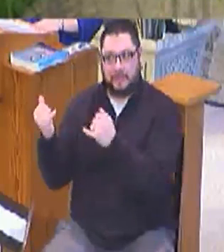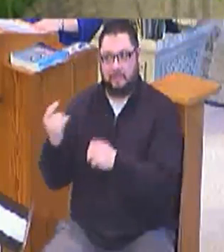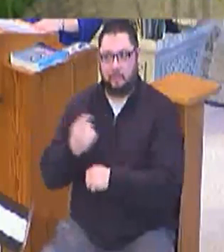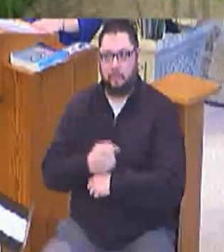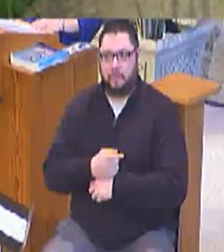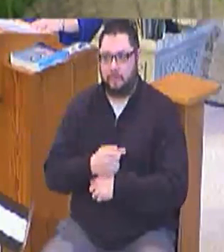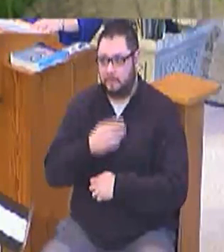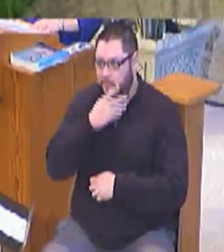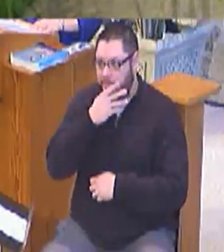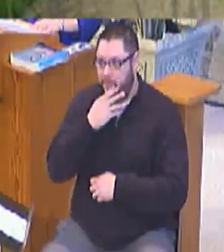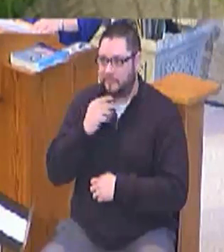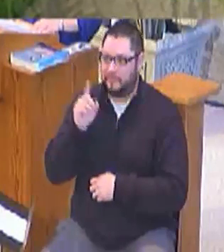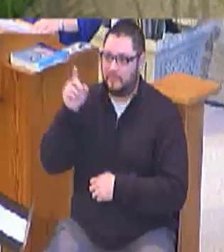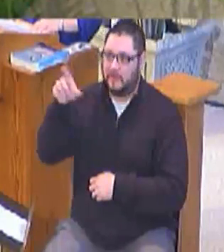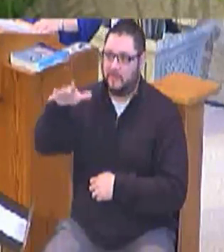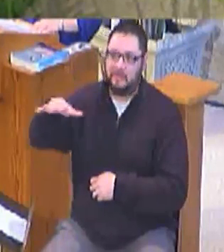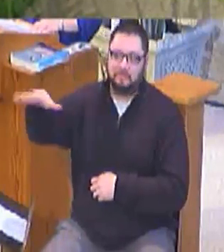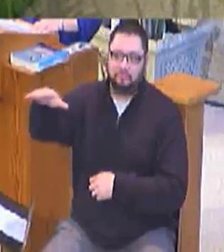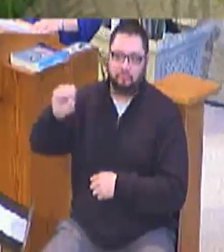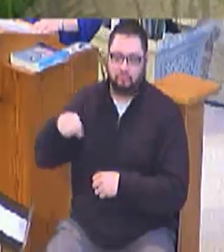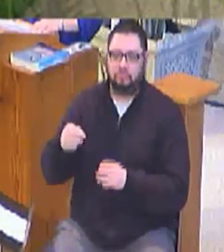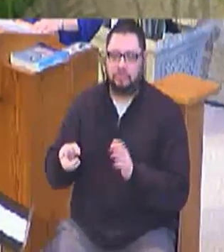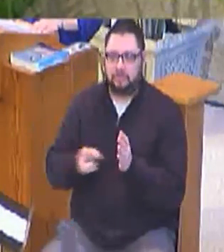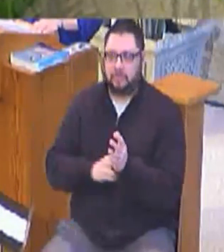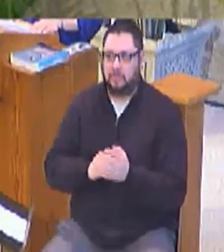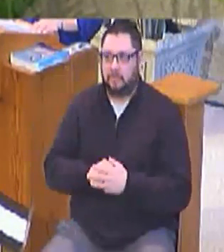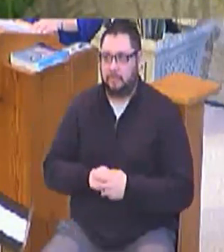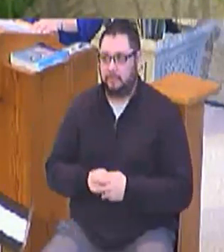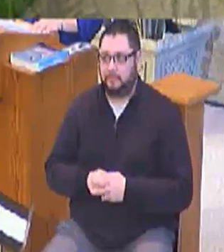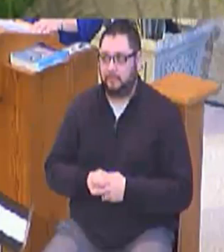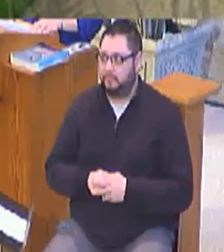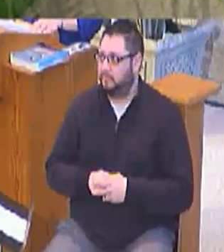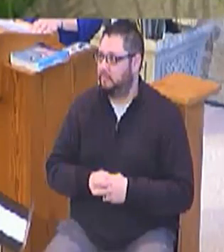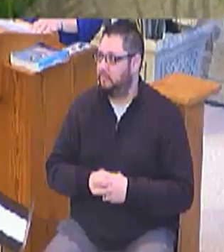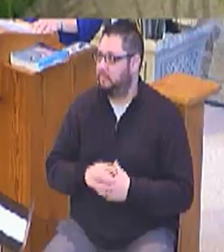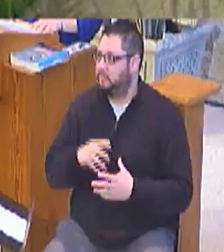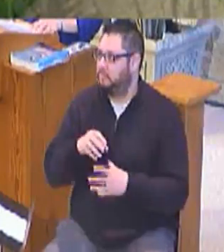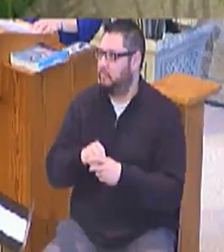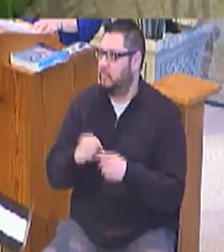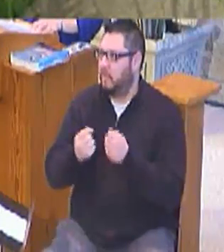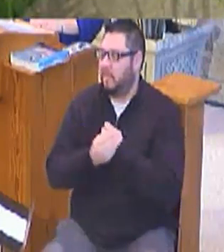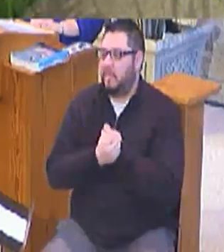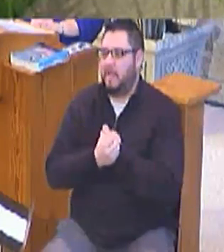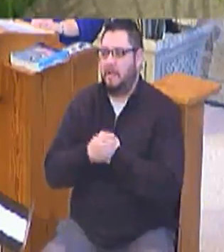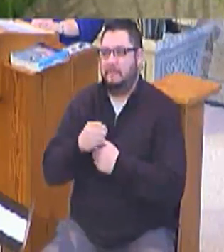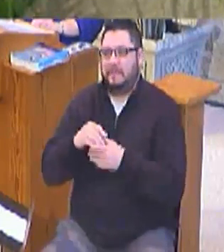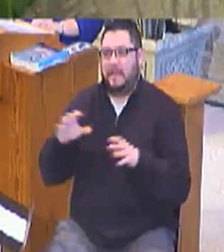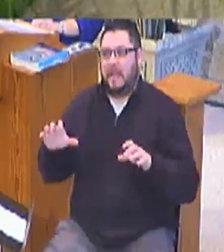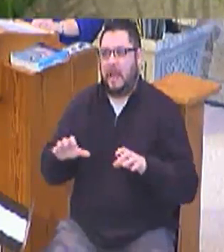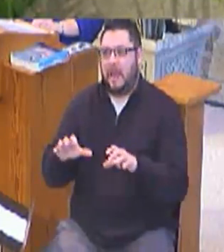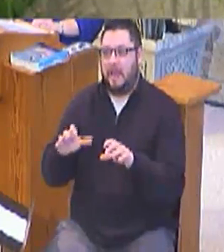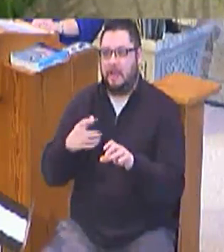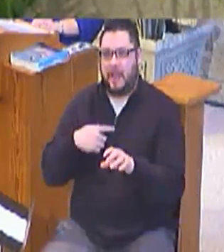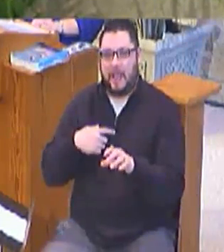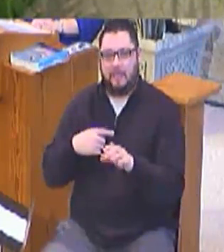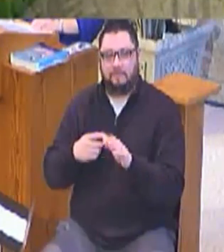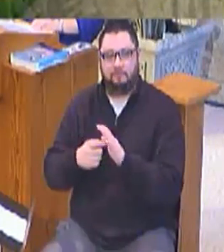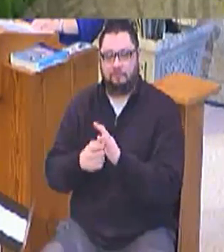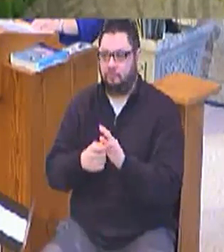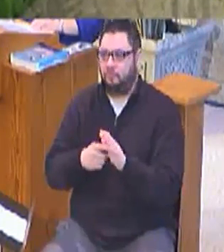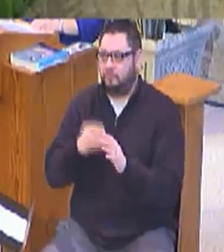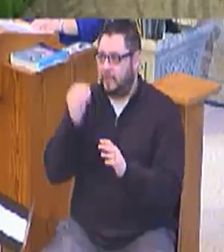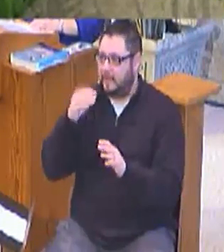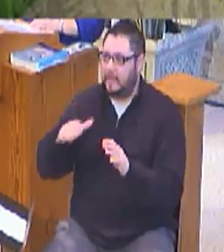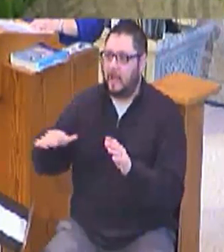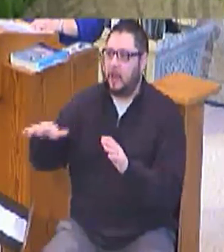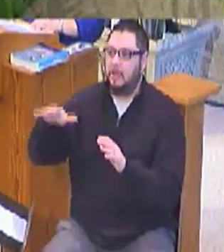and you can sign up out in the garden court. As part of our Love in Action Month, we have a display in the garden court